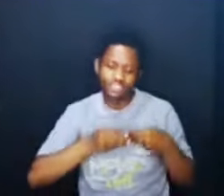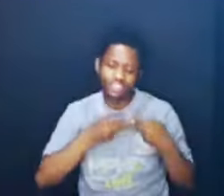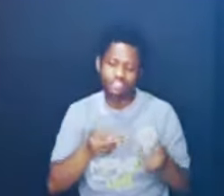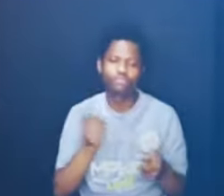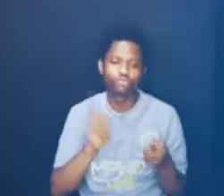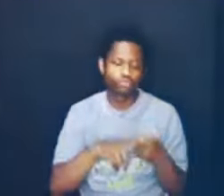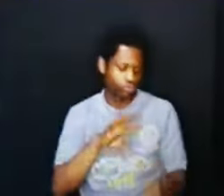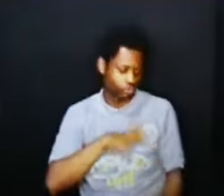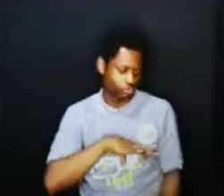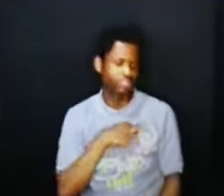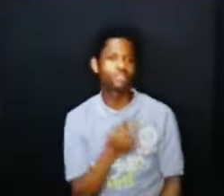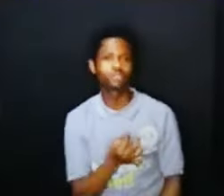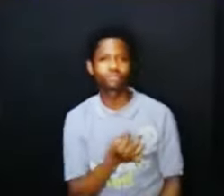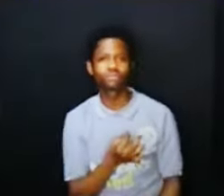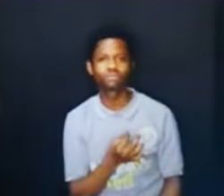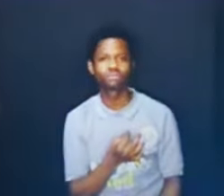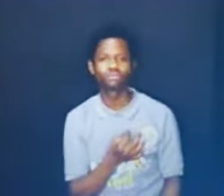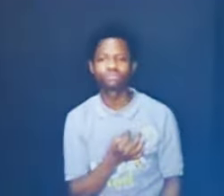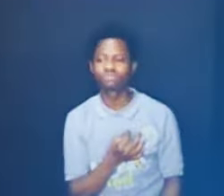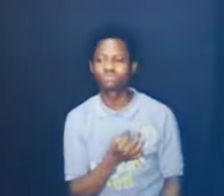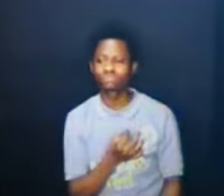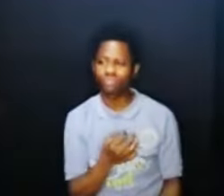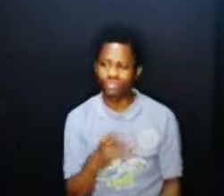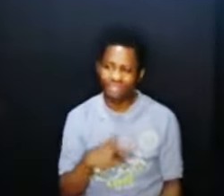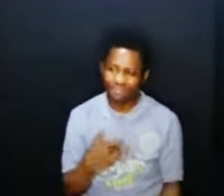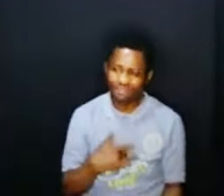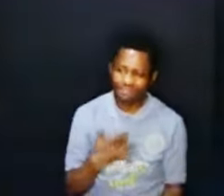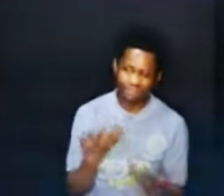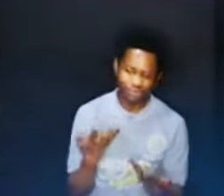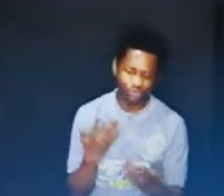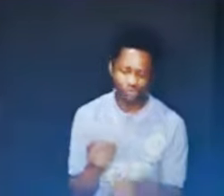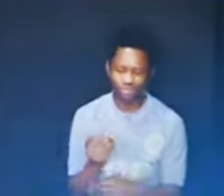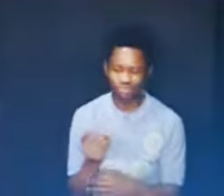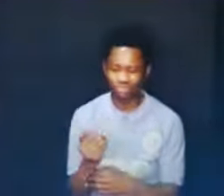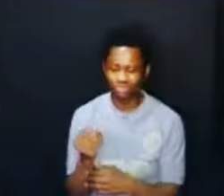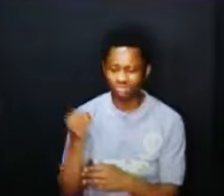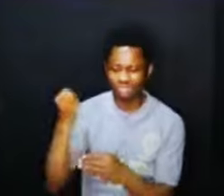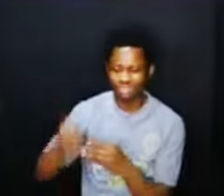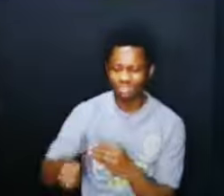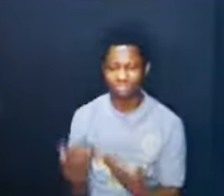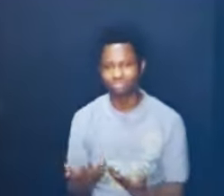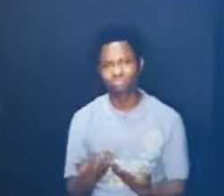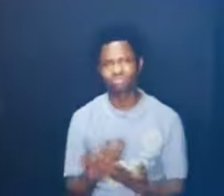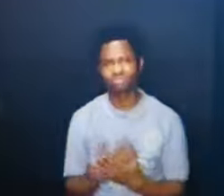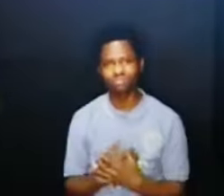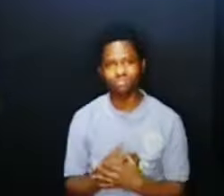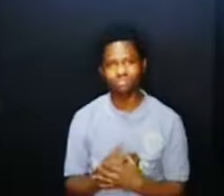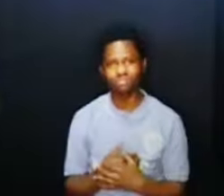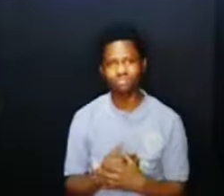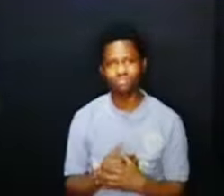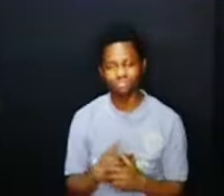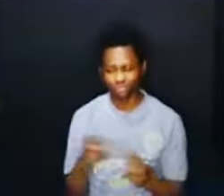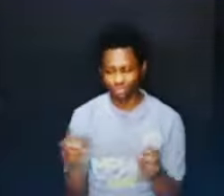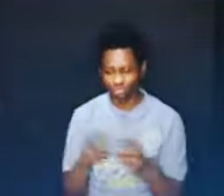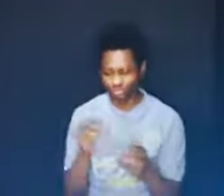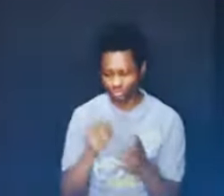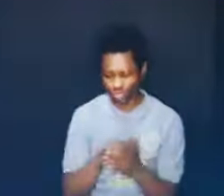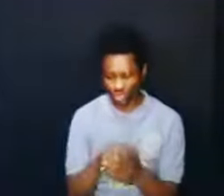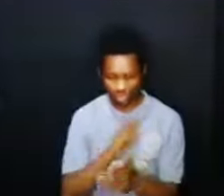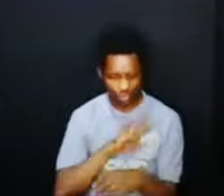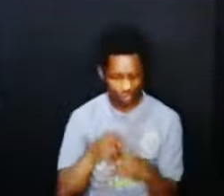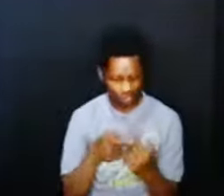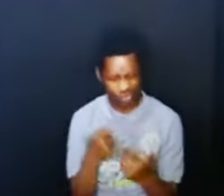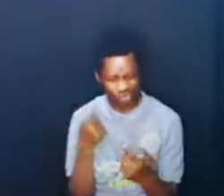I'm tempted to put a comma here. And let us all begin to think about what